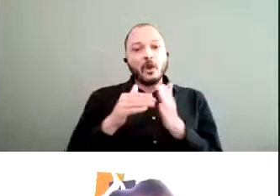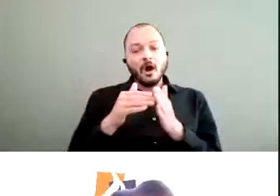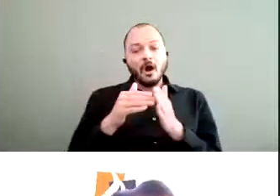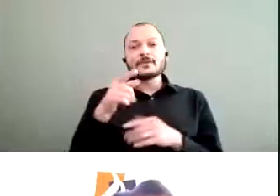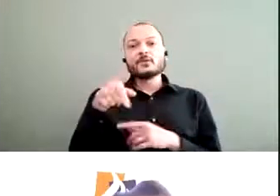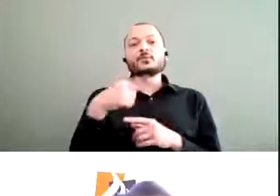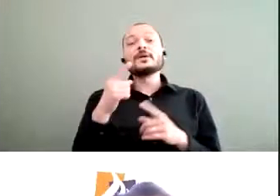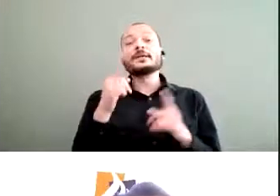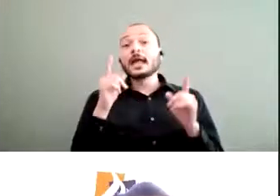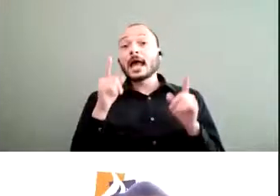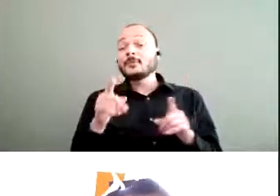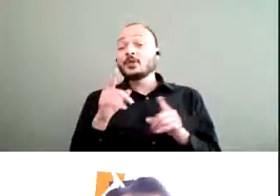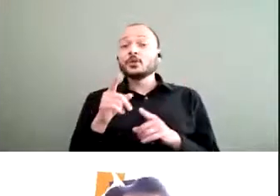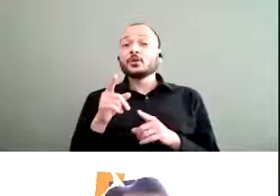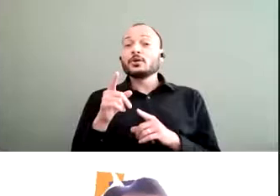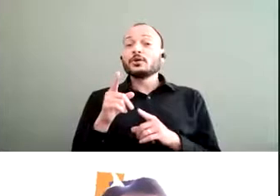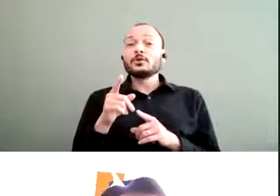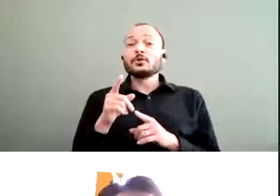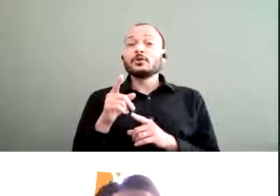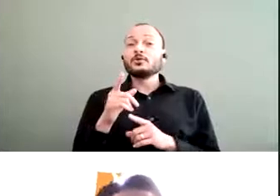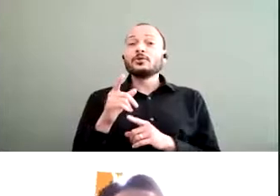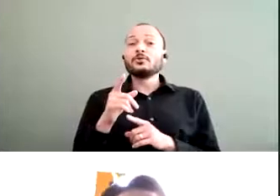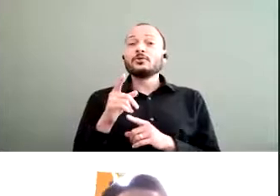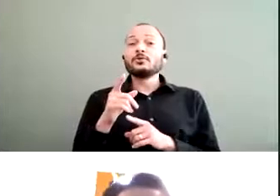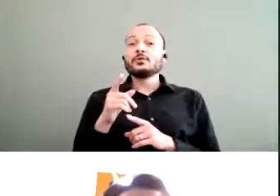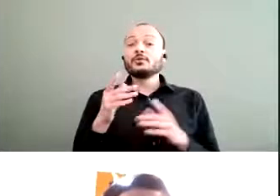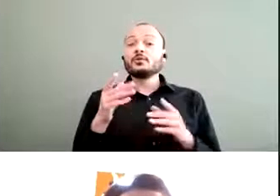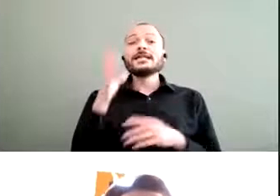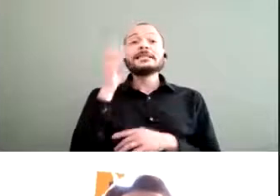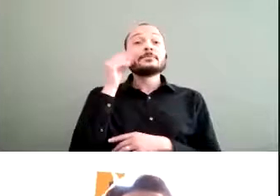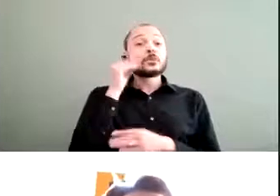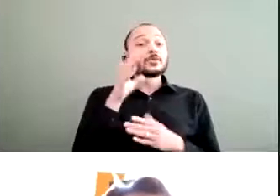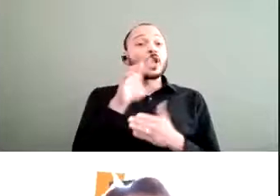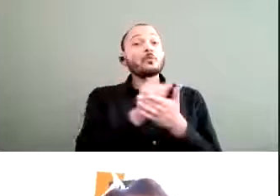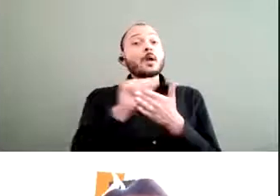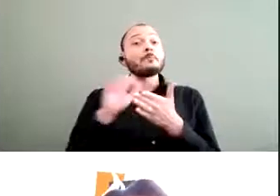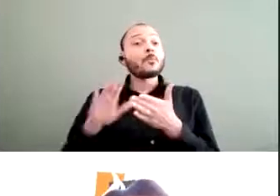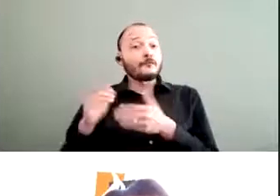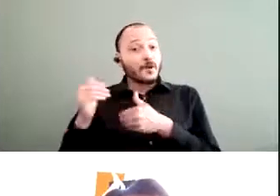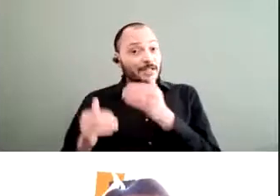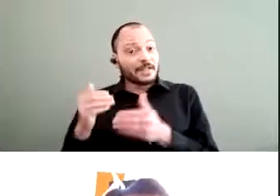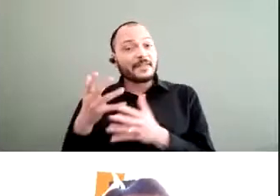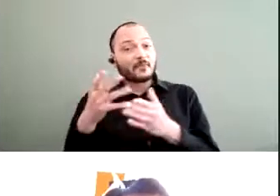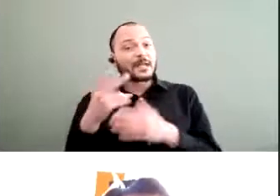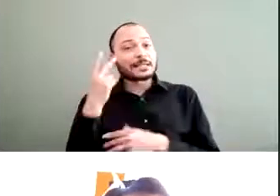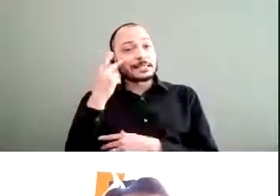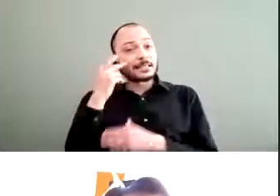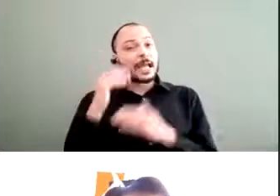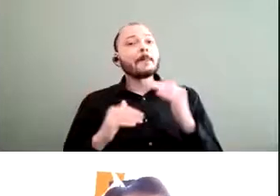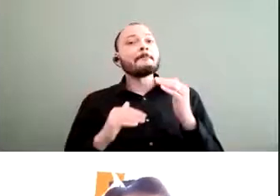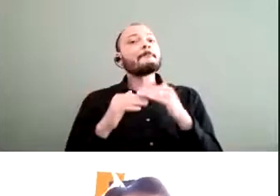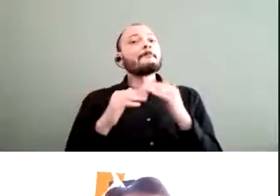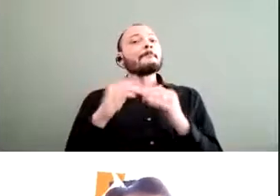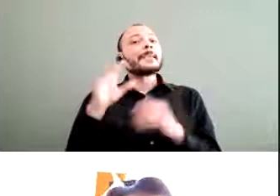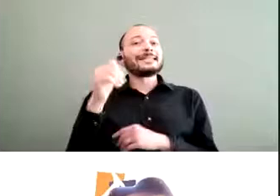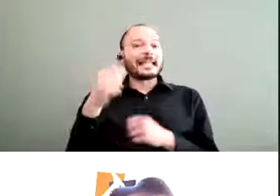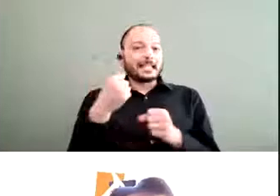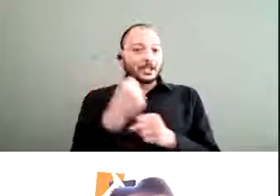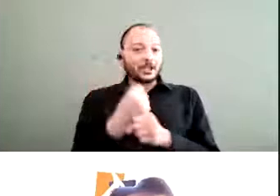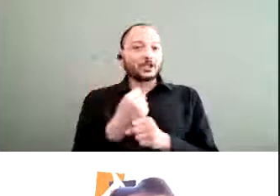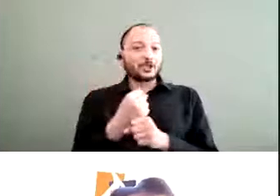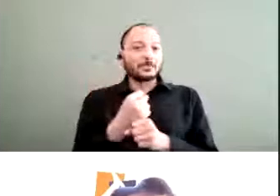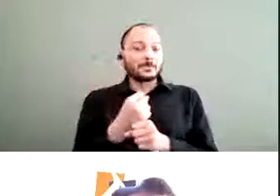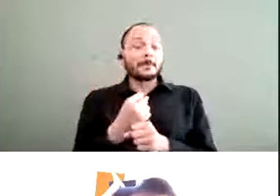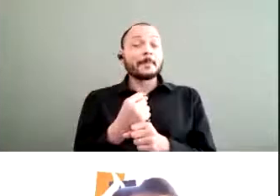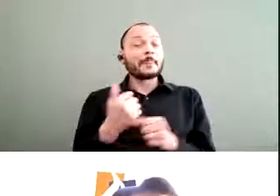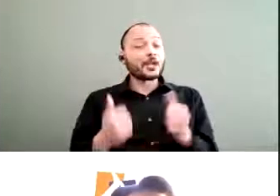going through this, especially if you're going through a removal proceeding, they want to see at least 10 years. Usually